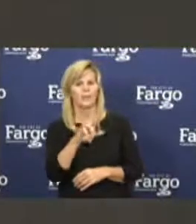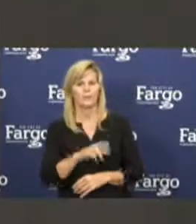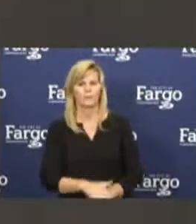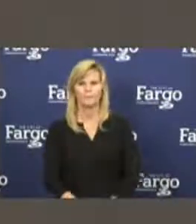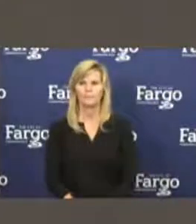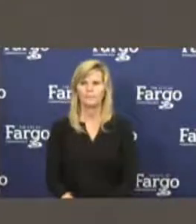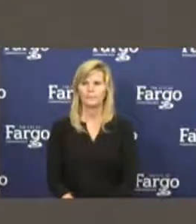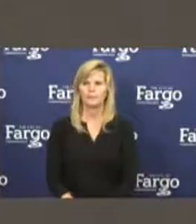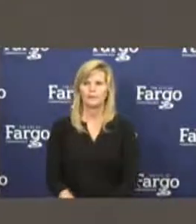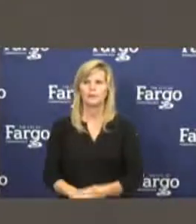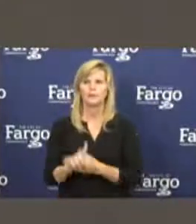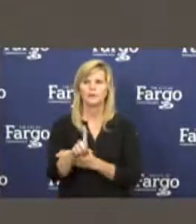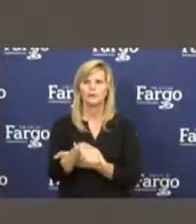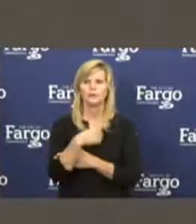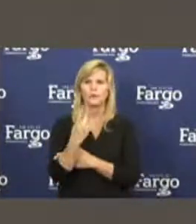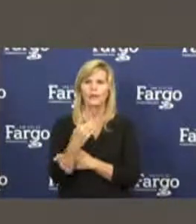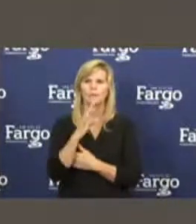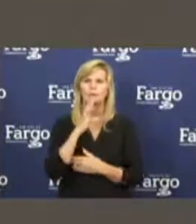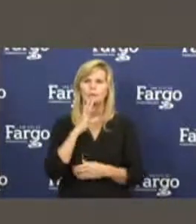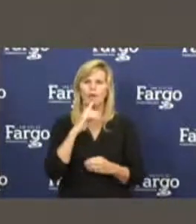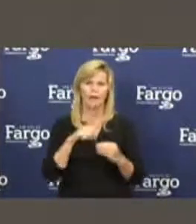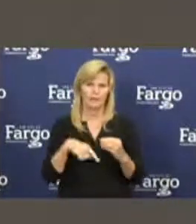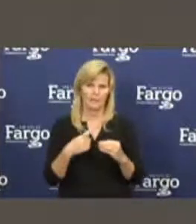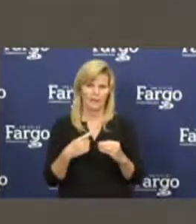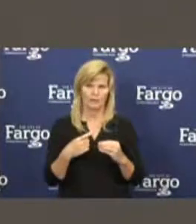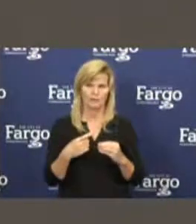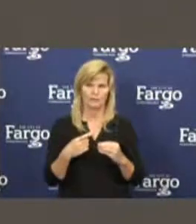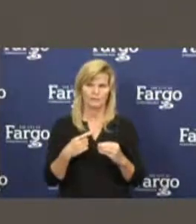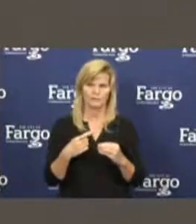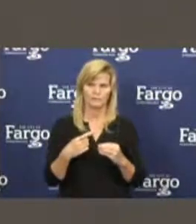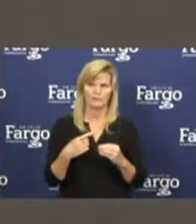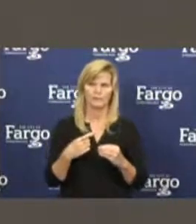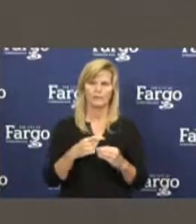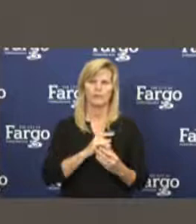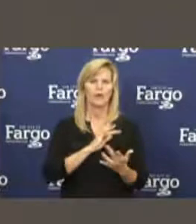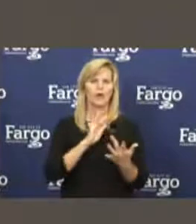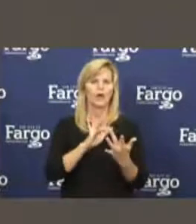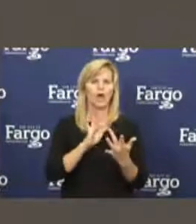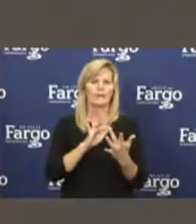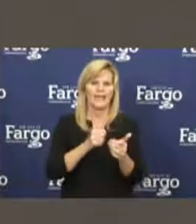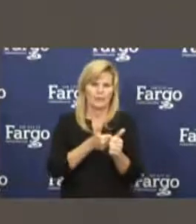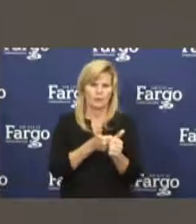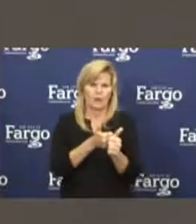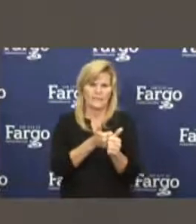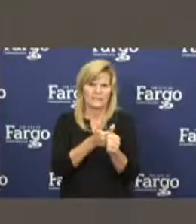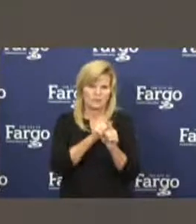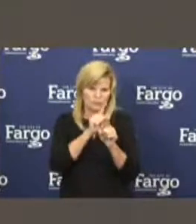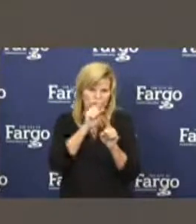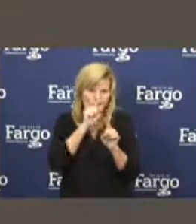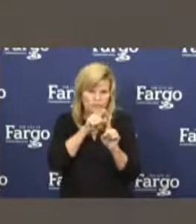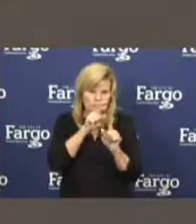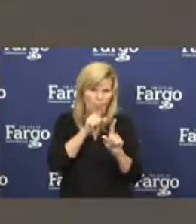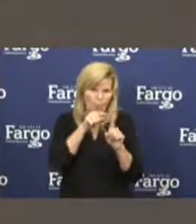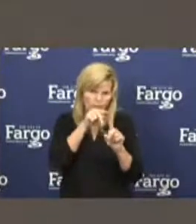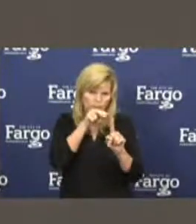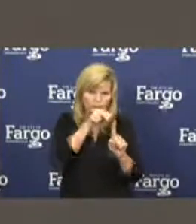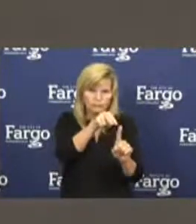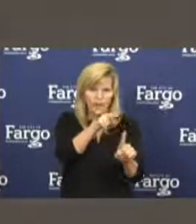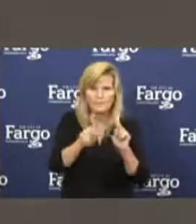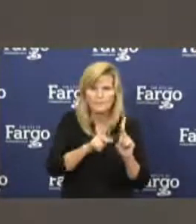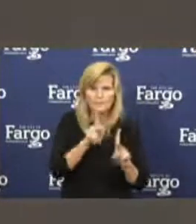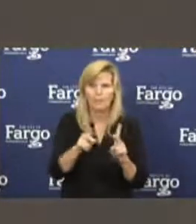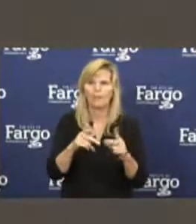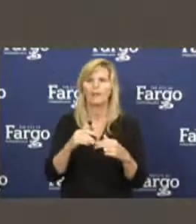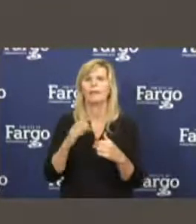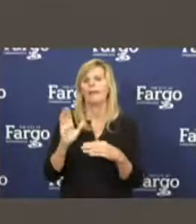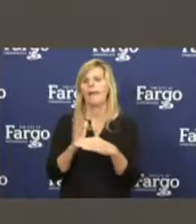And today I'm going to talk a little bit about contact tracing efforts and how things have changed, and then the average